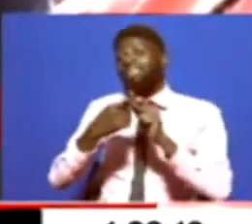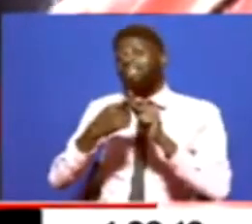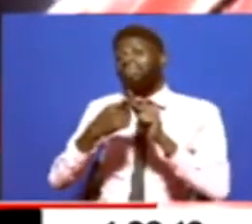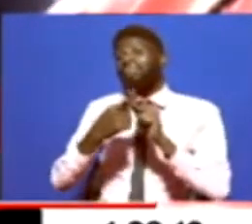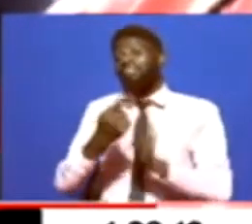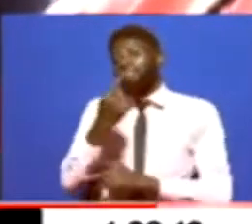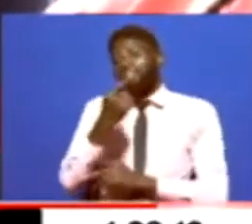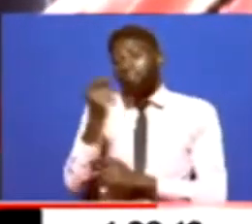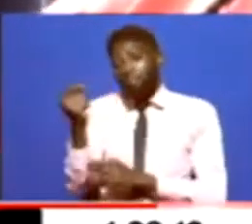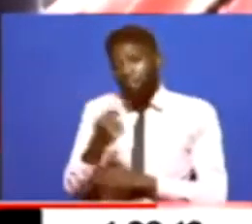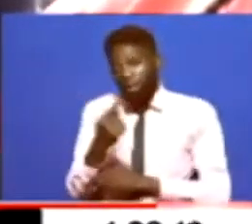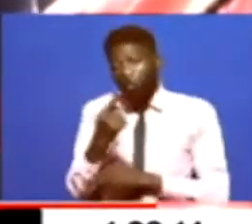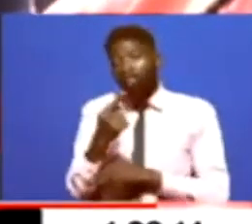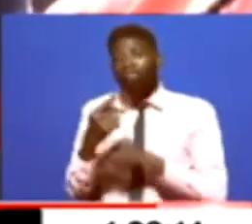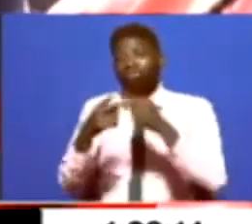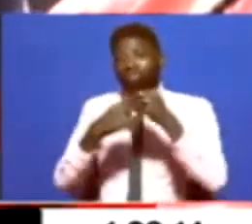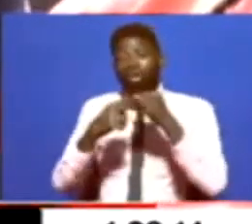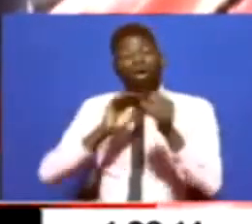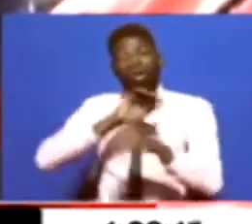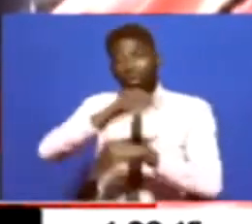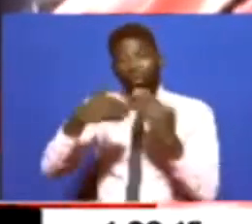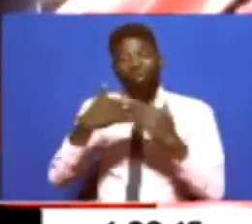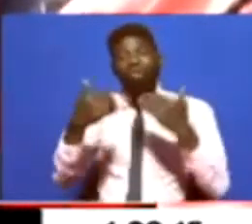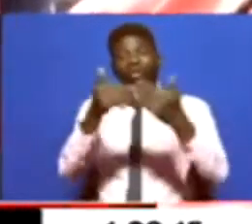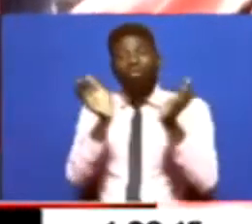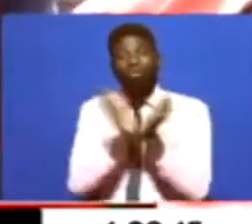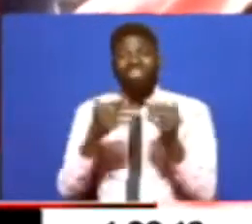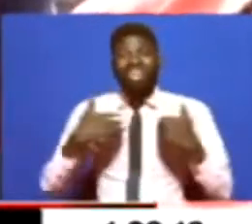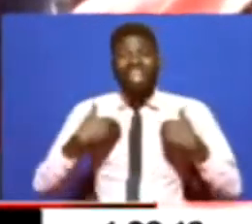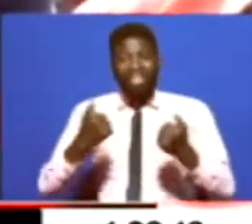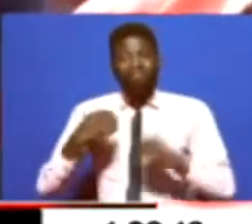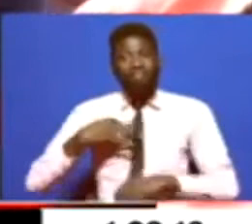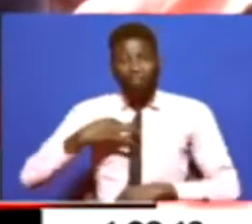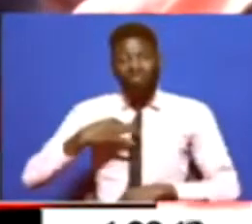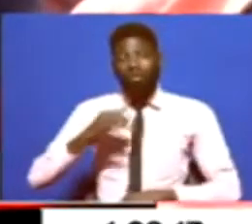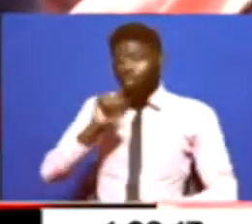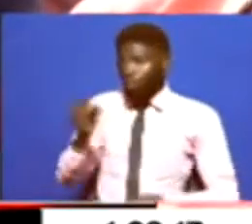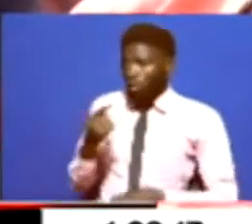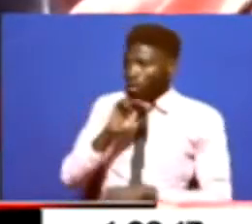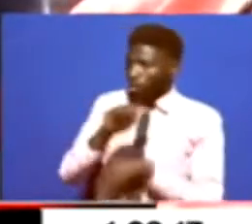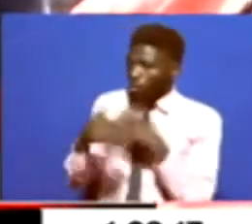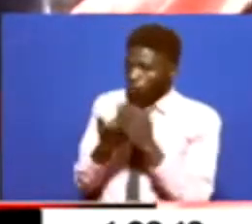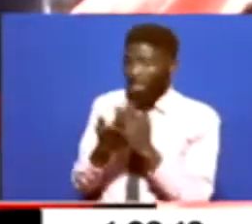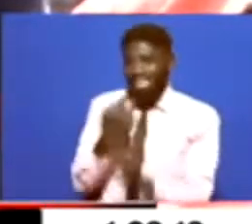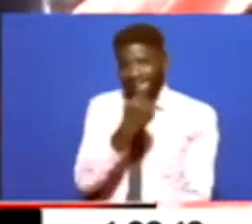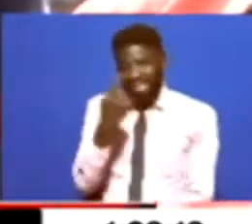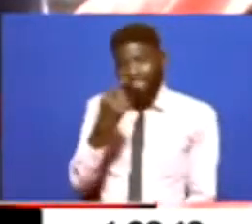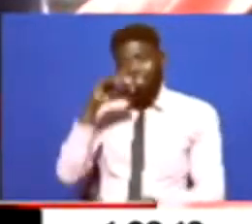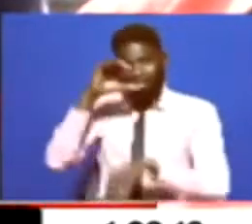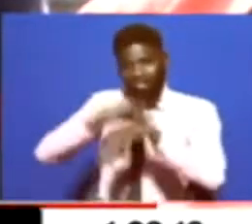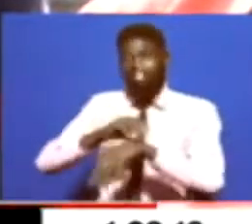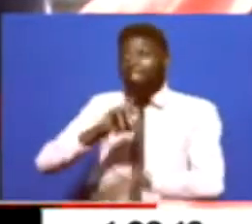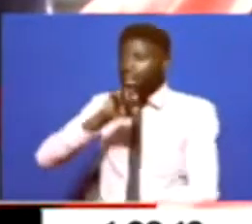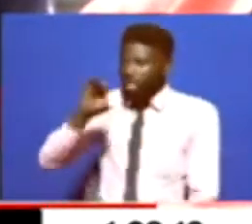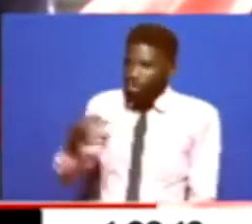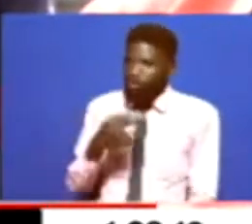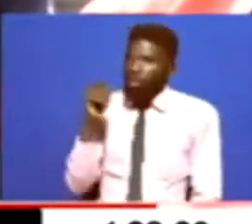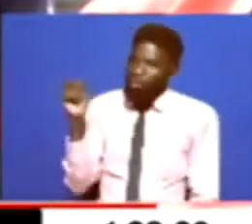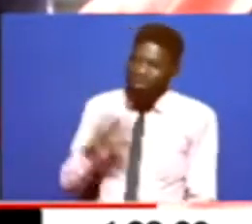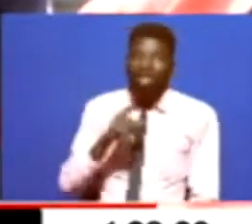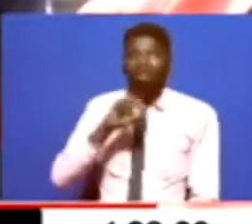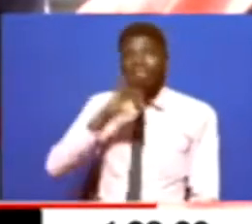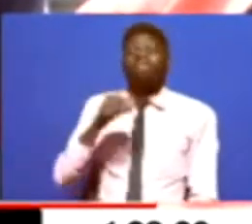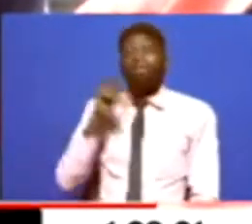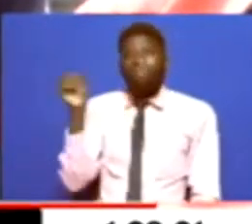all our CHVs in the county, over 1,000 of them, will be earning each 3,000 shillings per month as a token